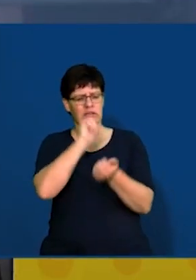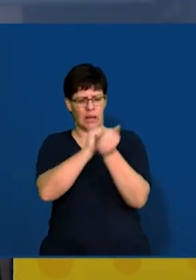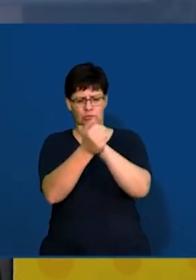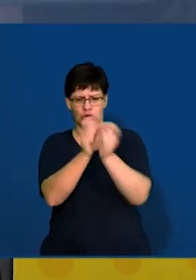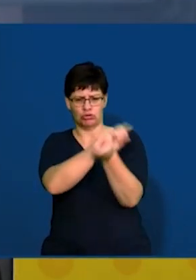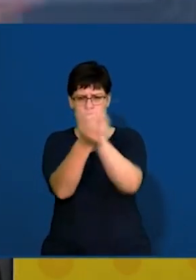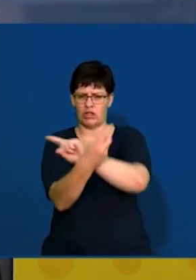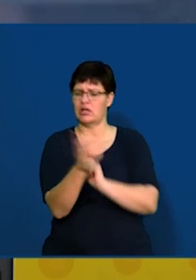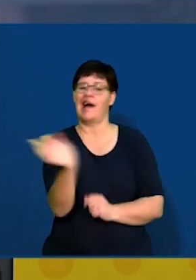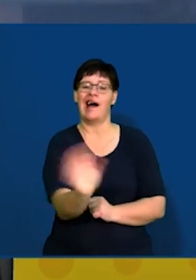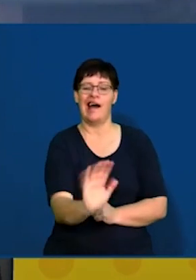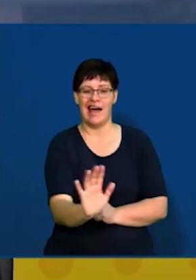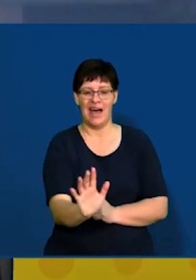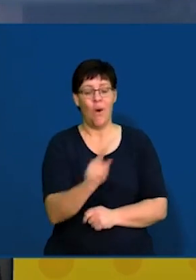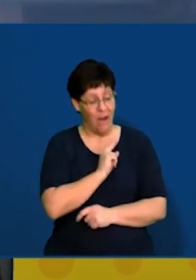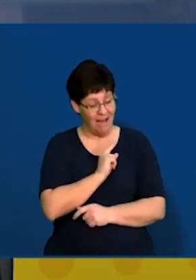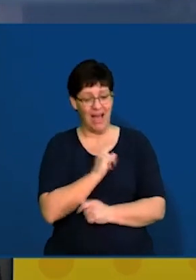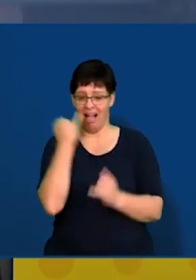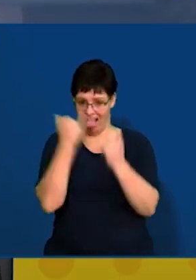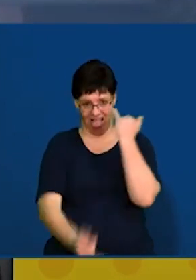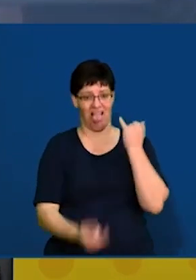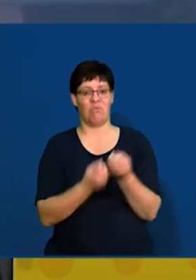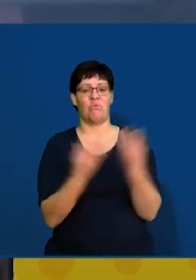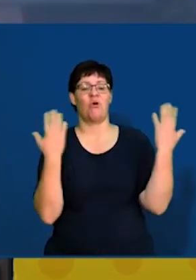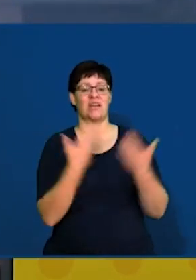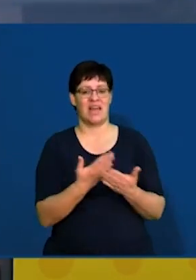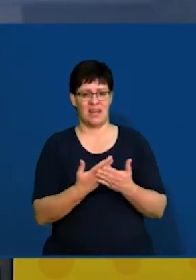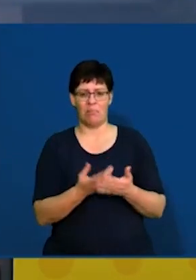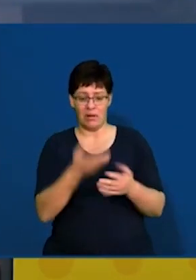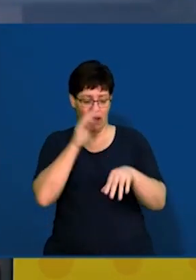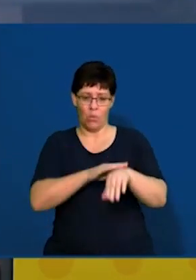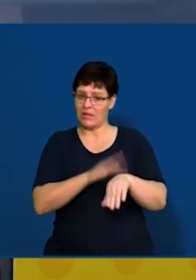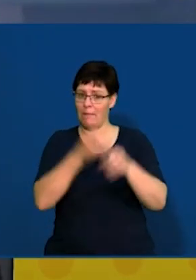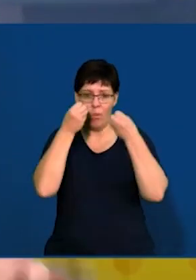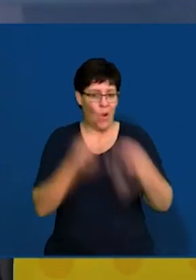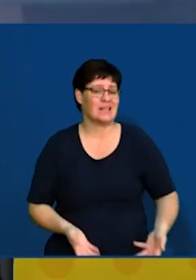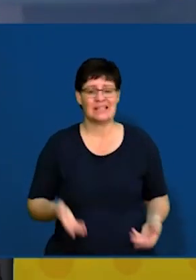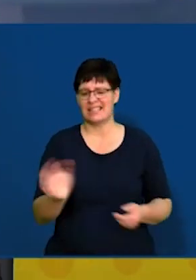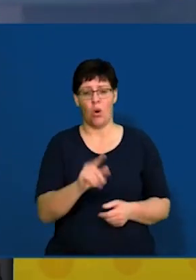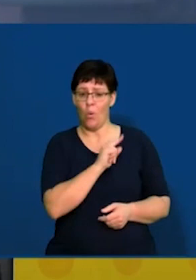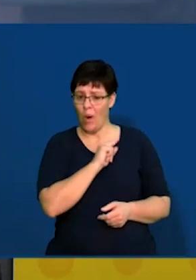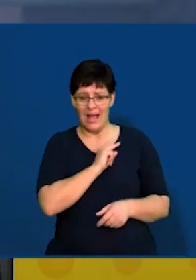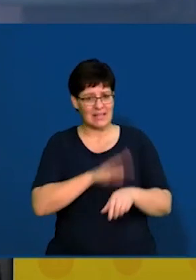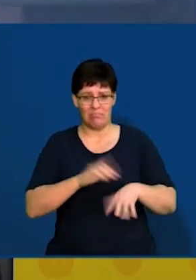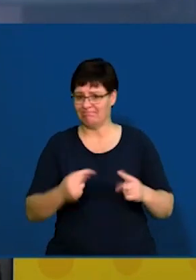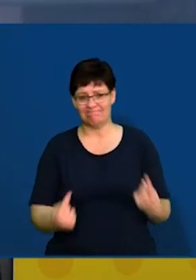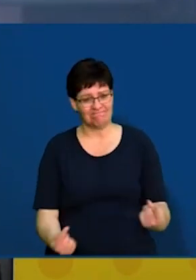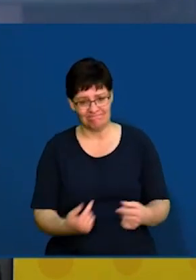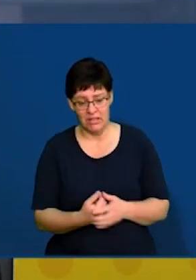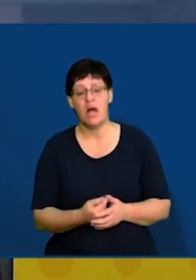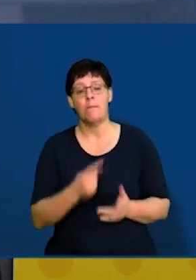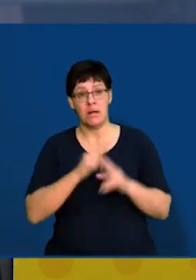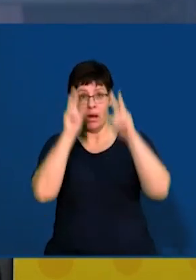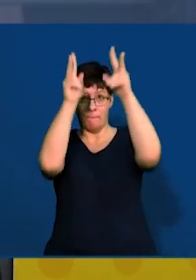in the process a lot can happen. But and please don't waste time. You don't have to do that. You just copy the